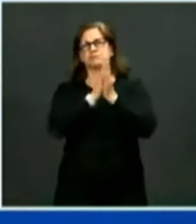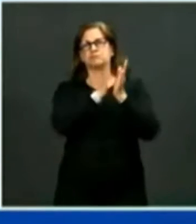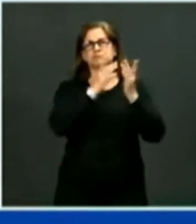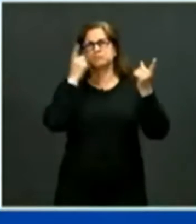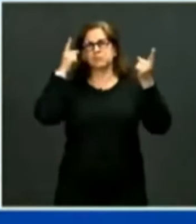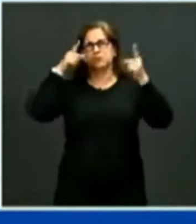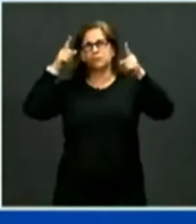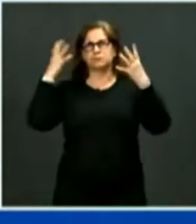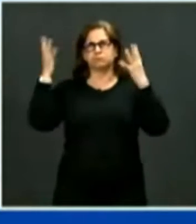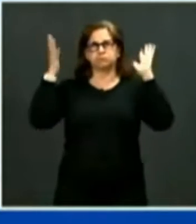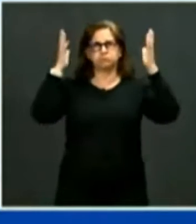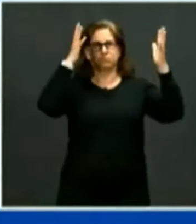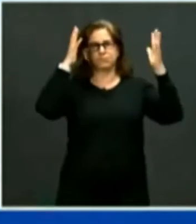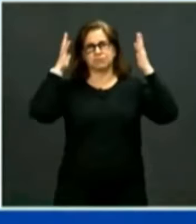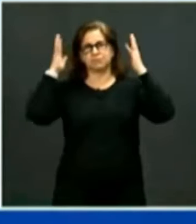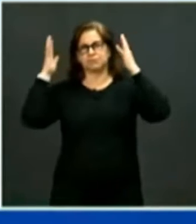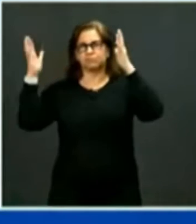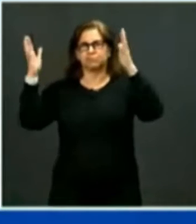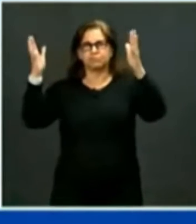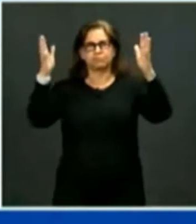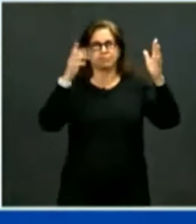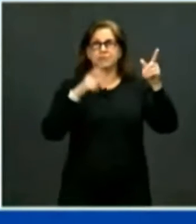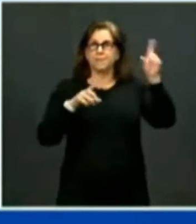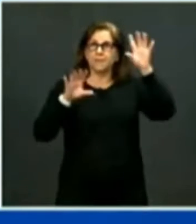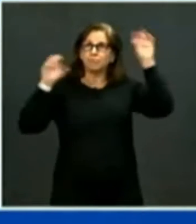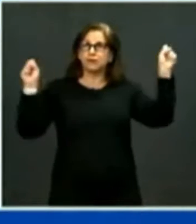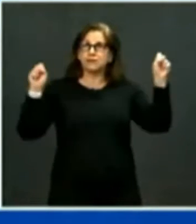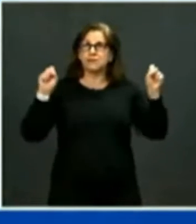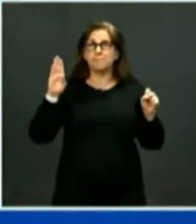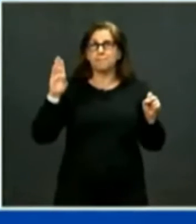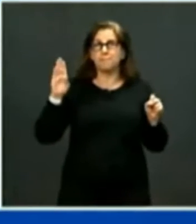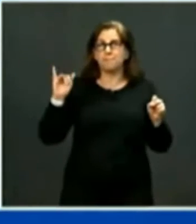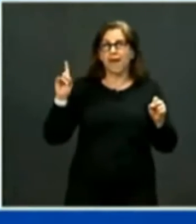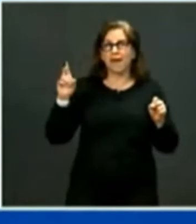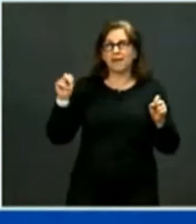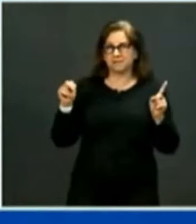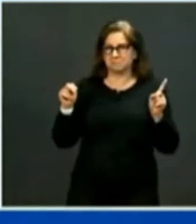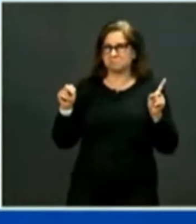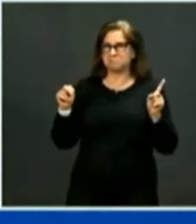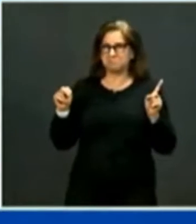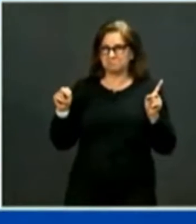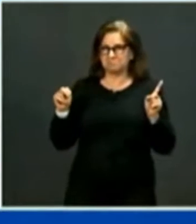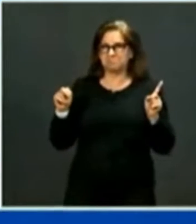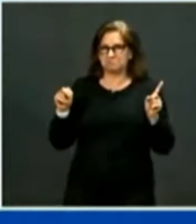And President Joe Biden has the will and the courage to act.